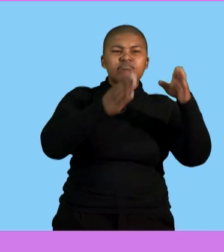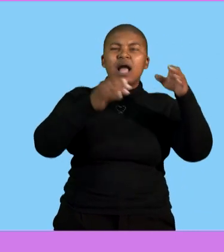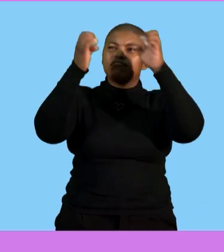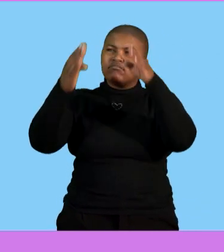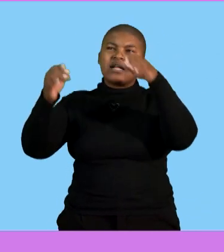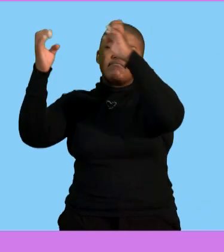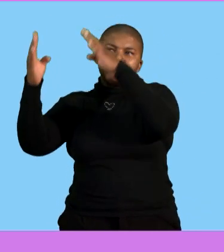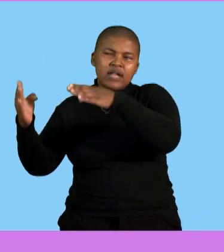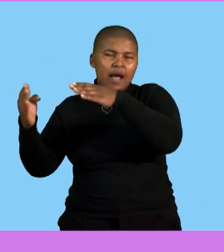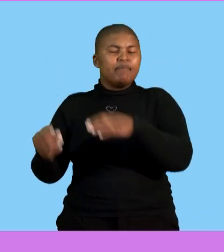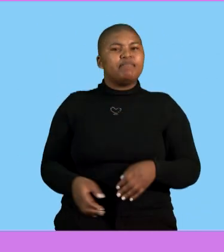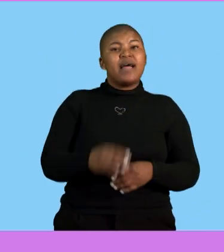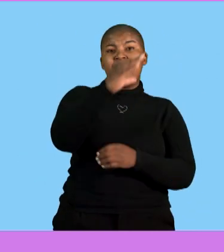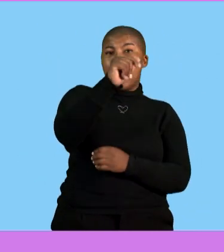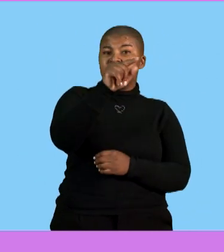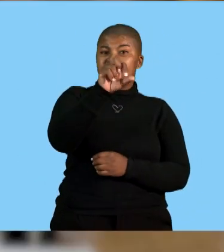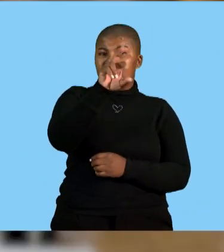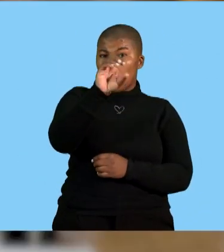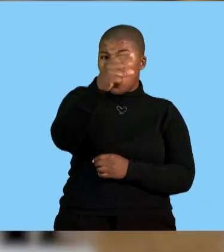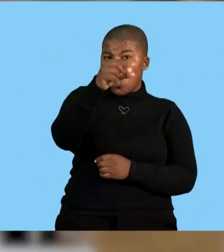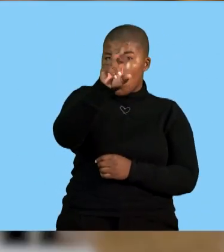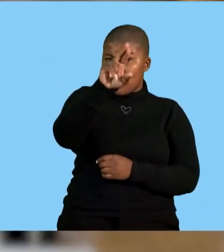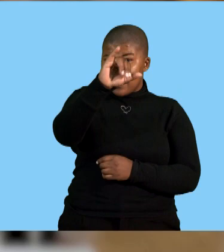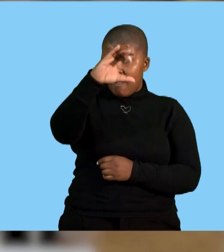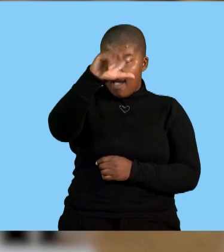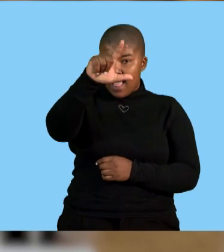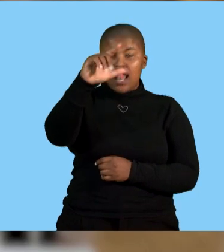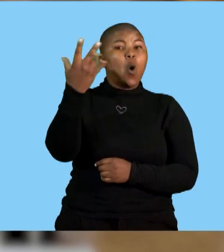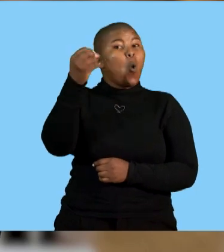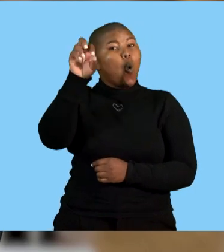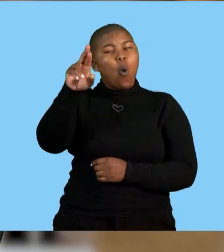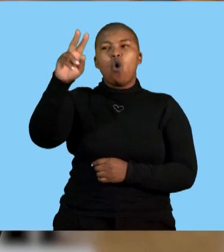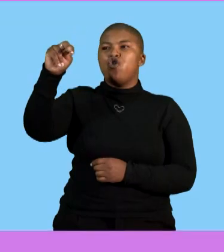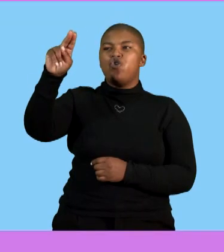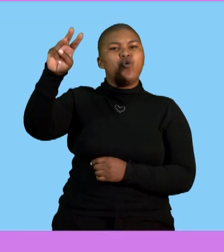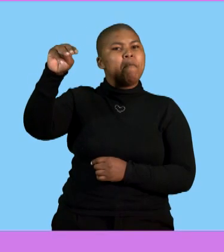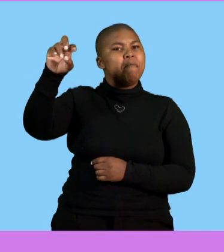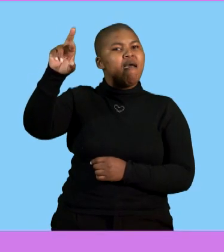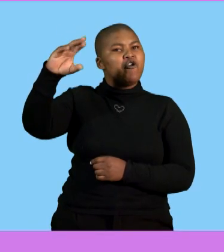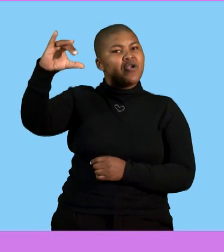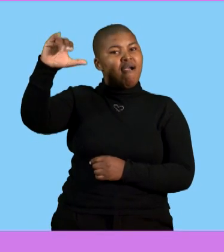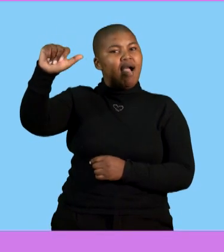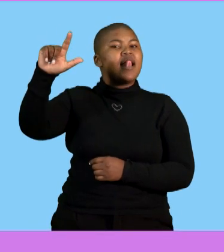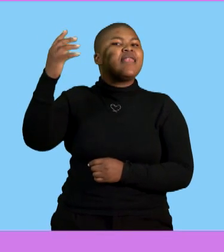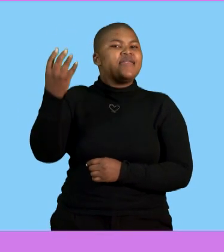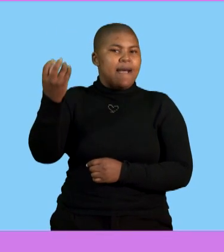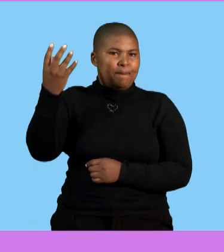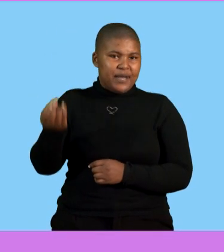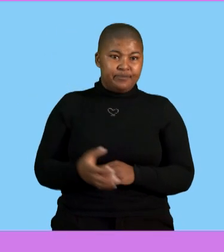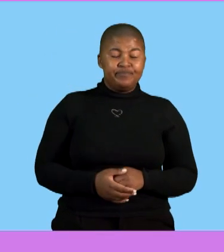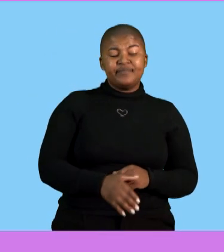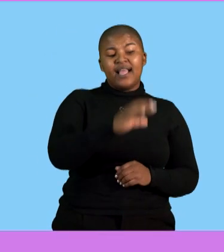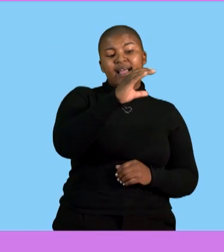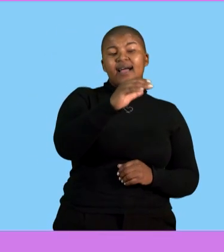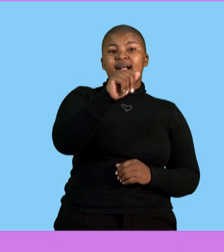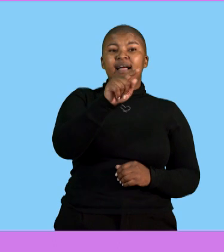categorical data or numerical. It means it can be arranged in two ways between those two. And now the categorical data